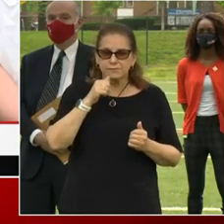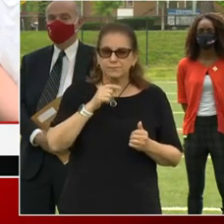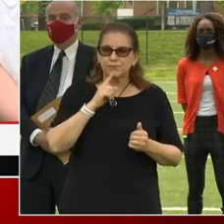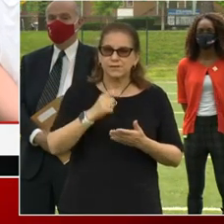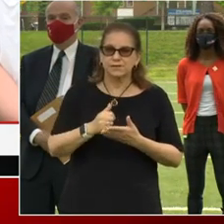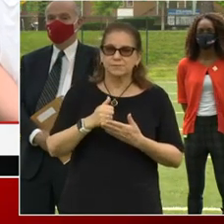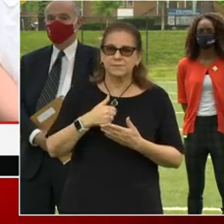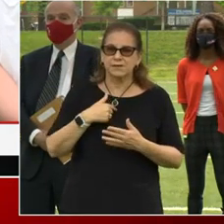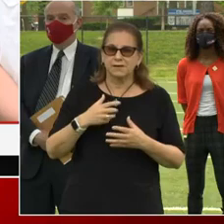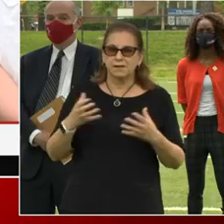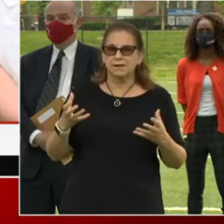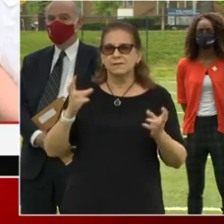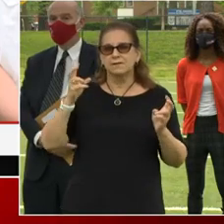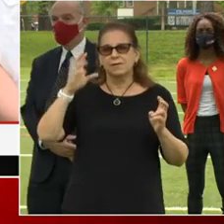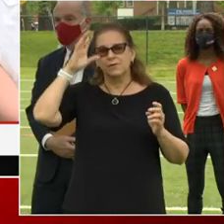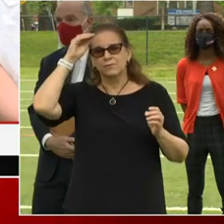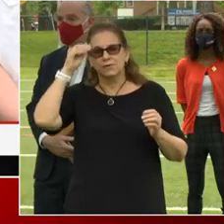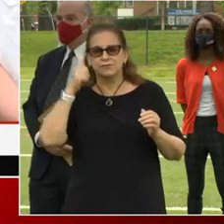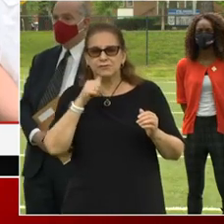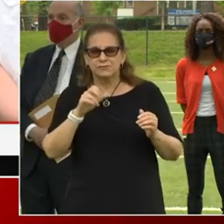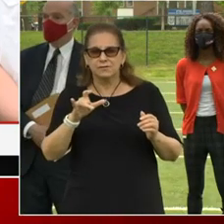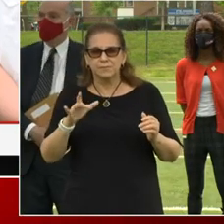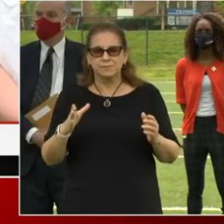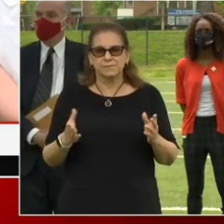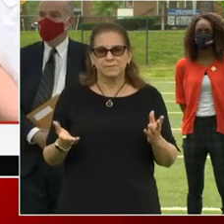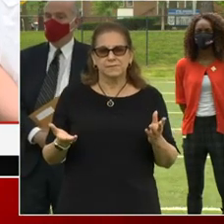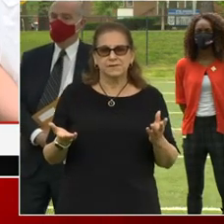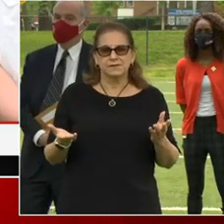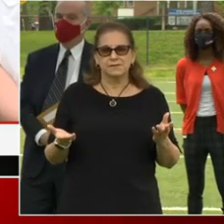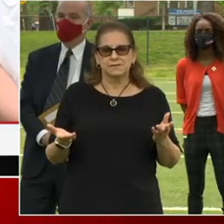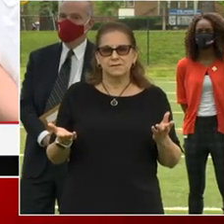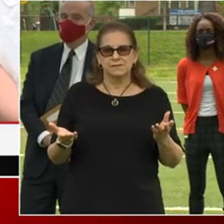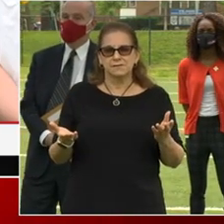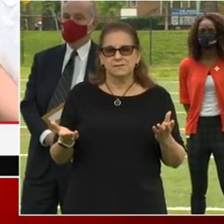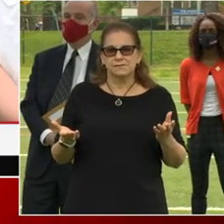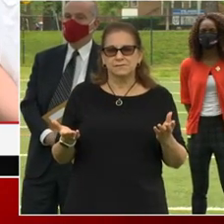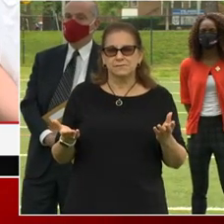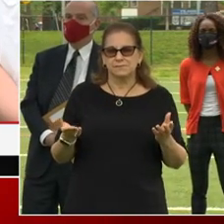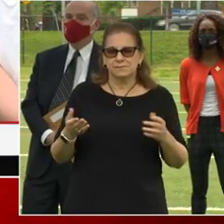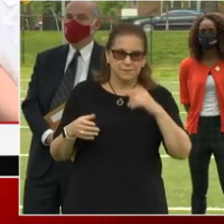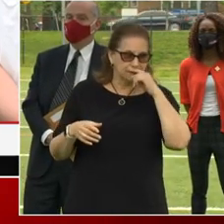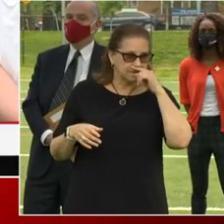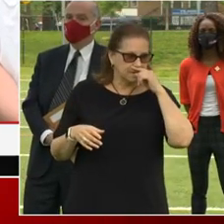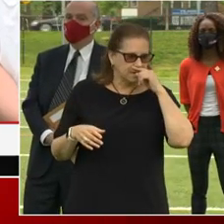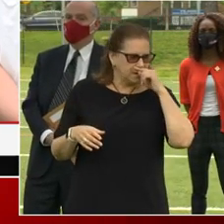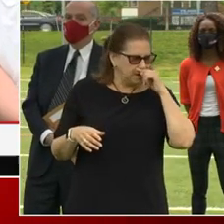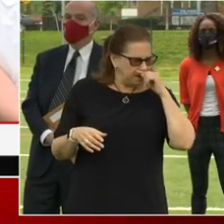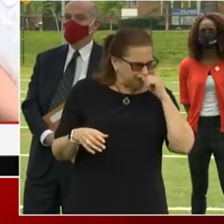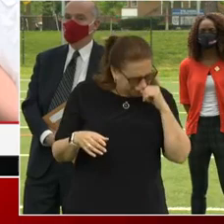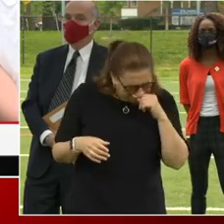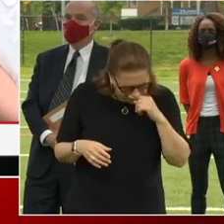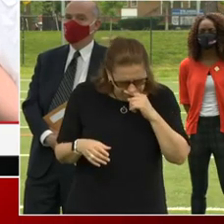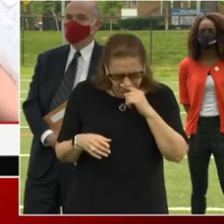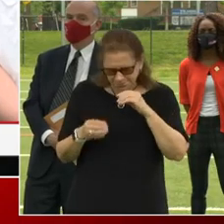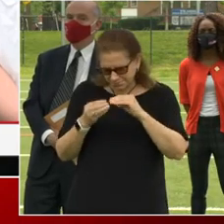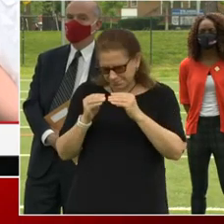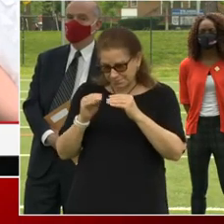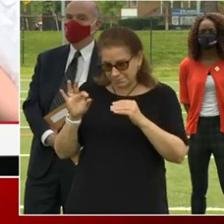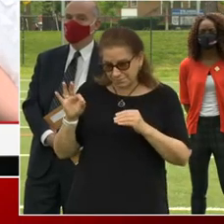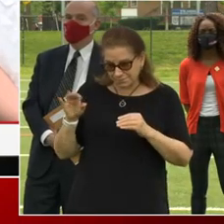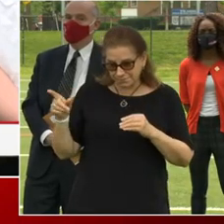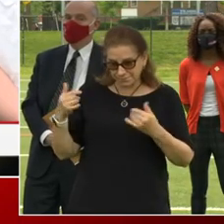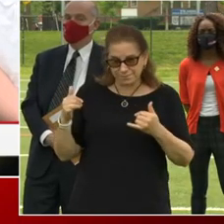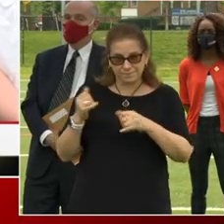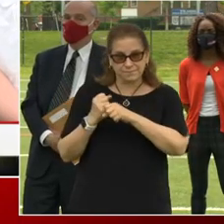I played baseball here at Rosedale, and then I went to number 9 and played baseball also. So I had 2 games in one